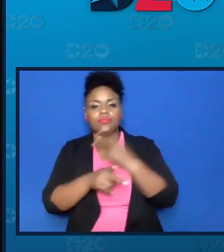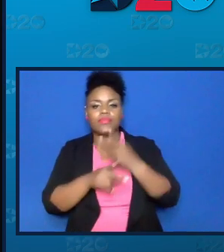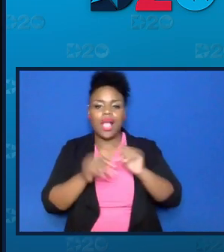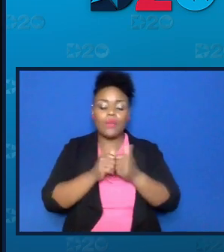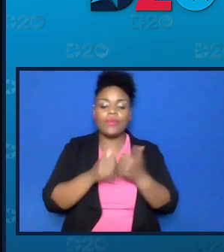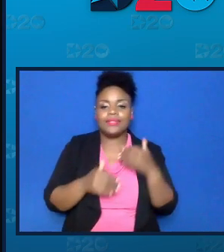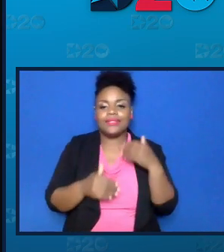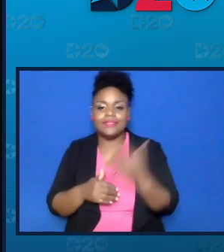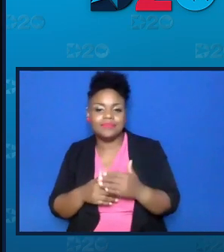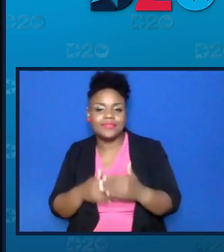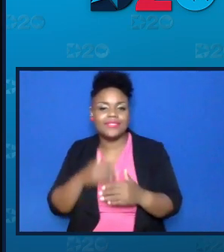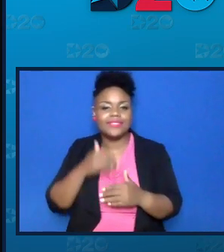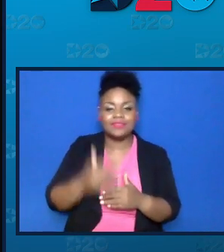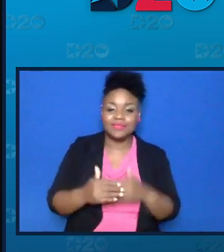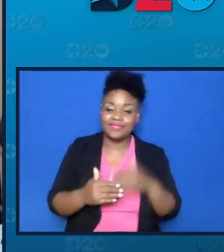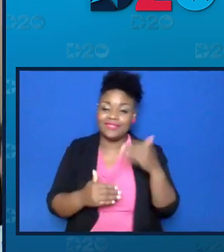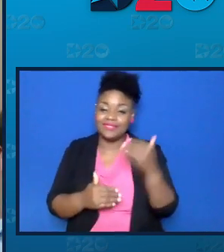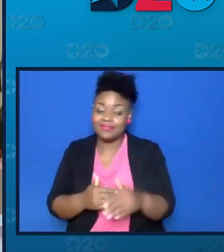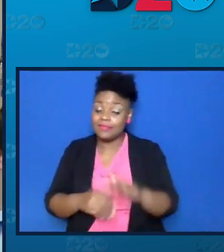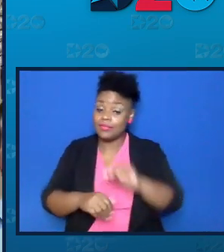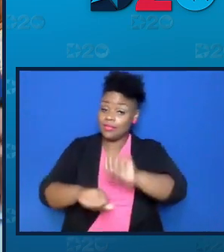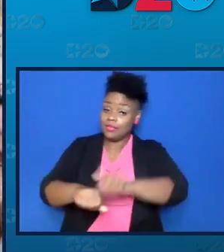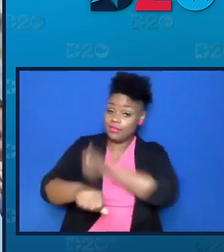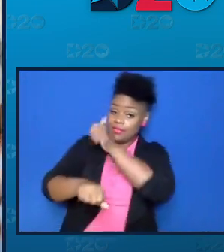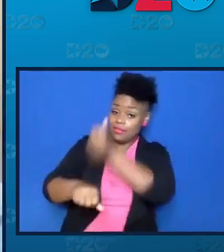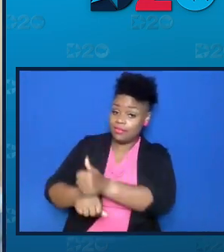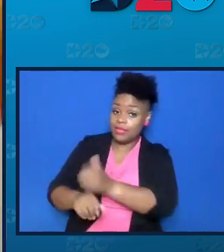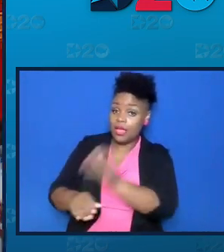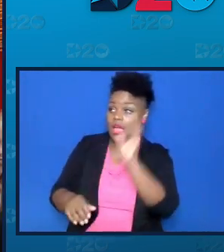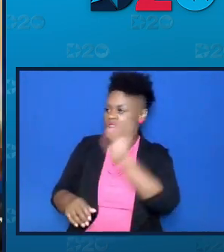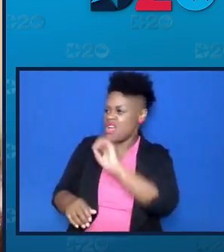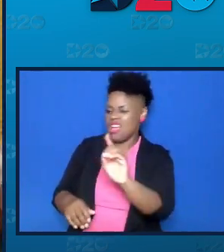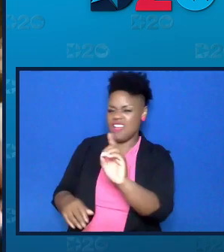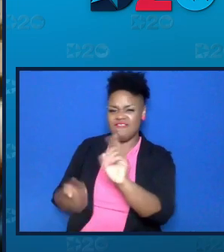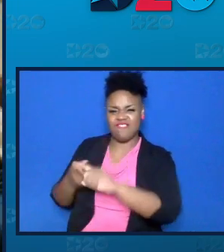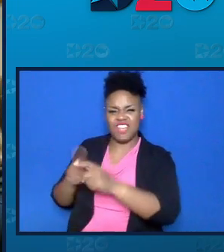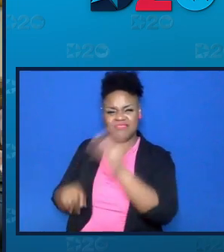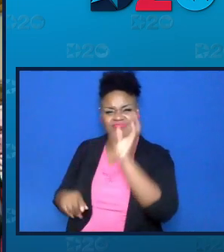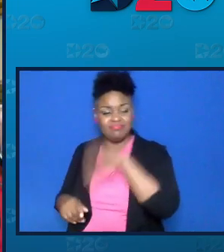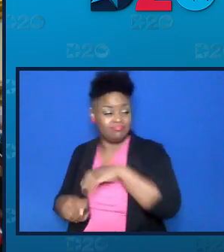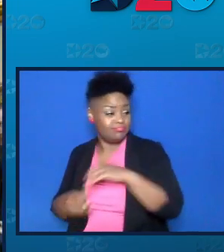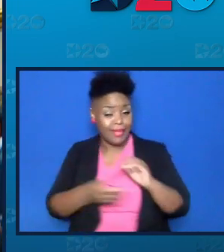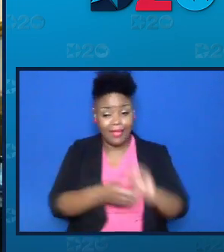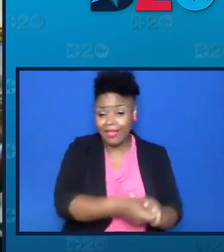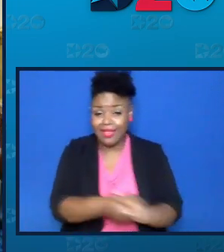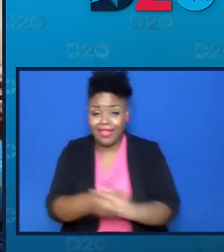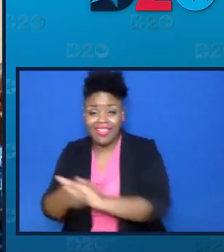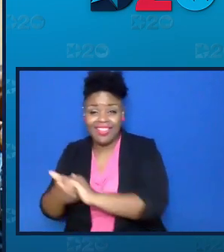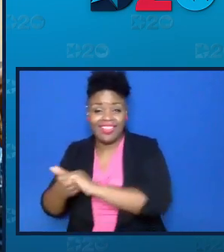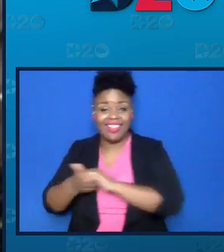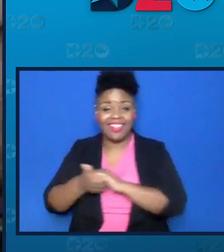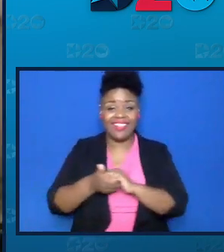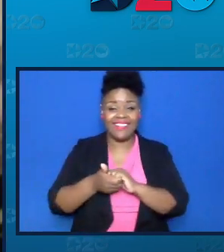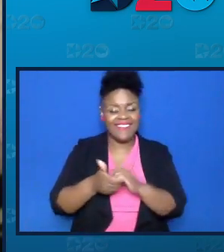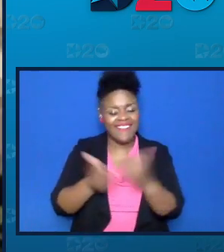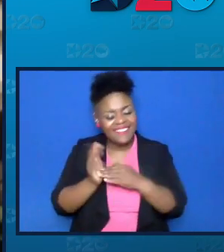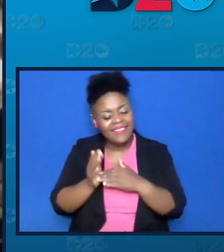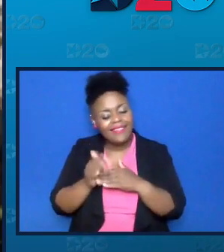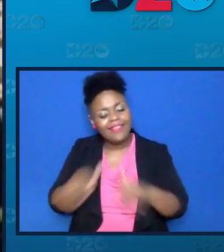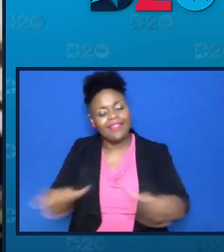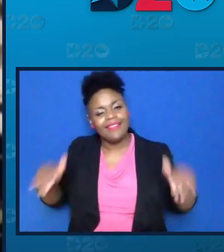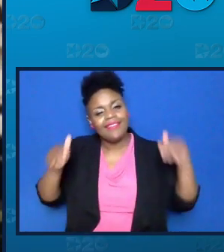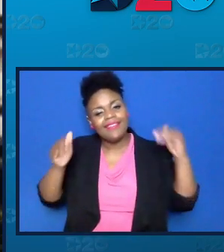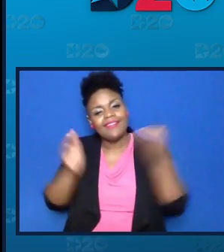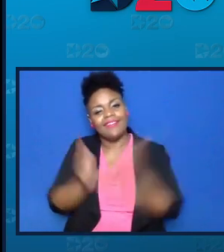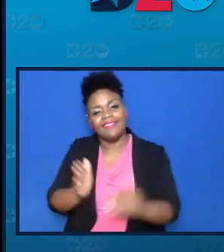friendships and alliances. And time after time, he made progress possible, and always holding